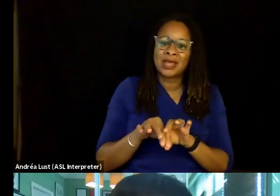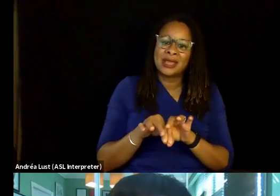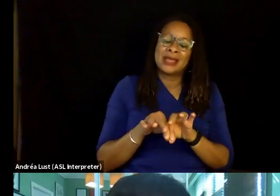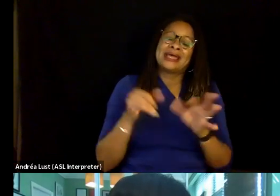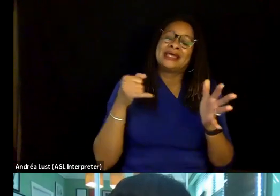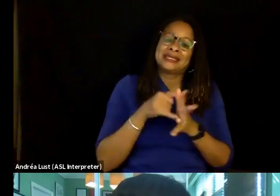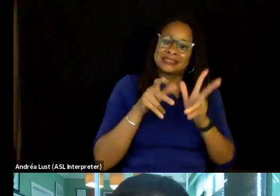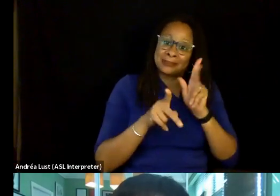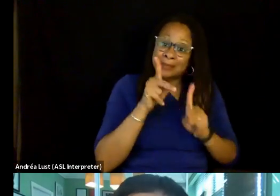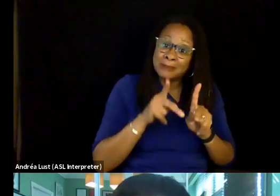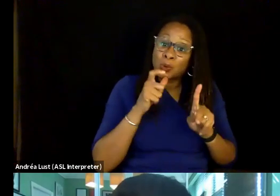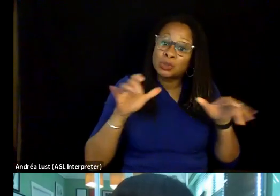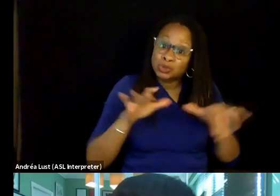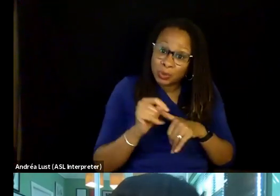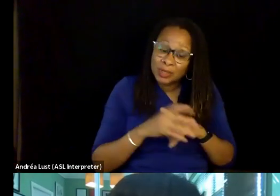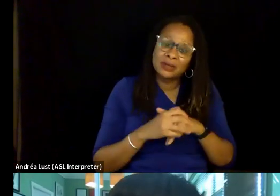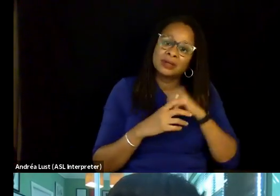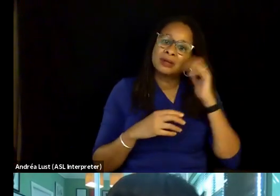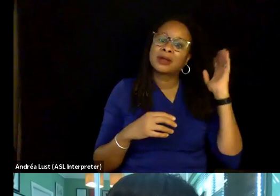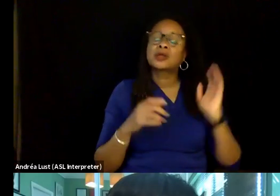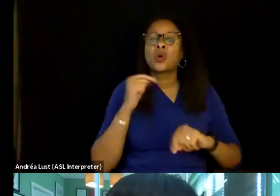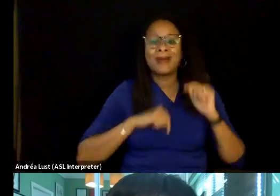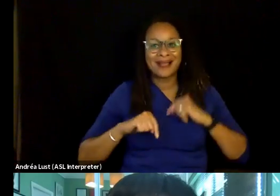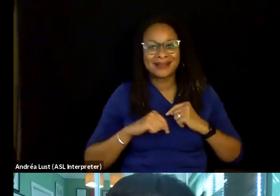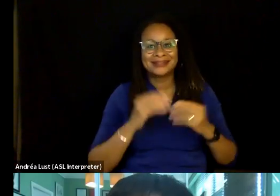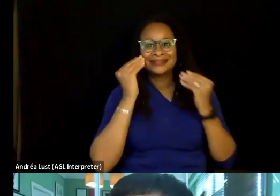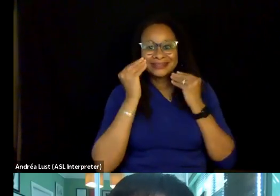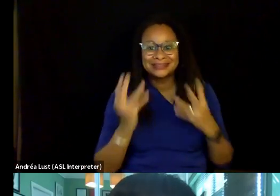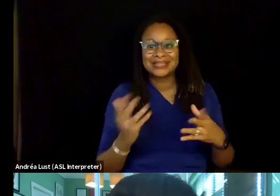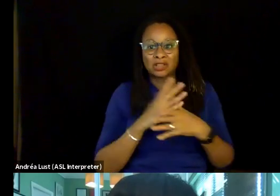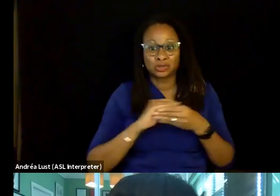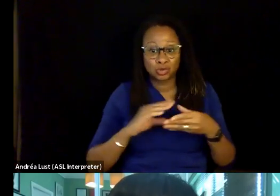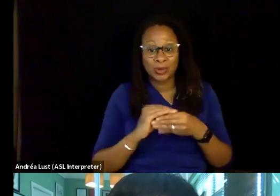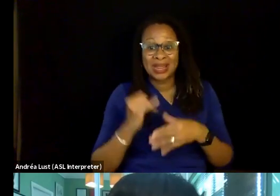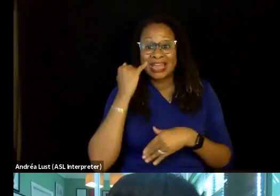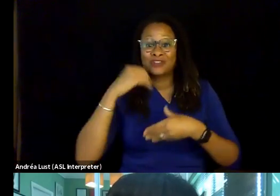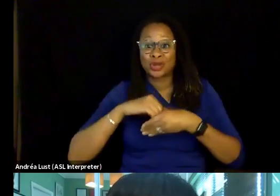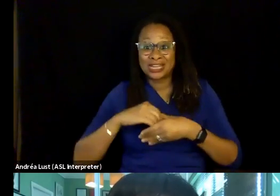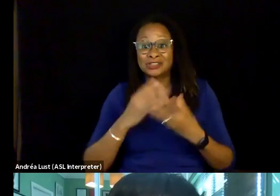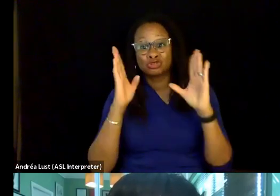doing this. So going back to tell the story. If you are in trouble as a journalist doing your